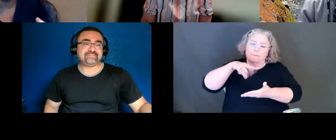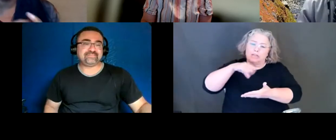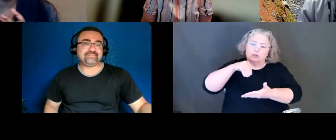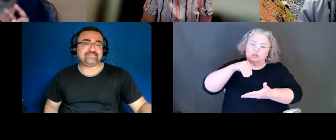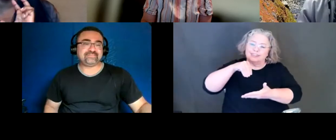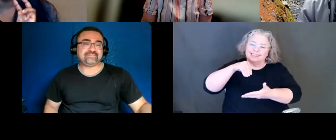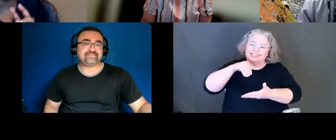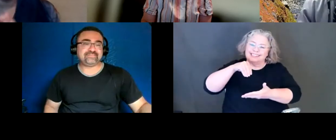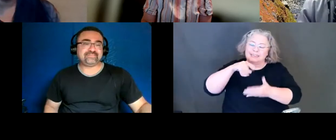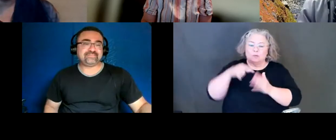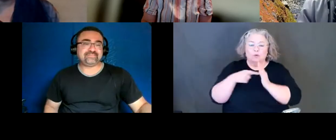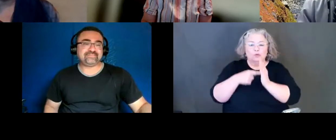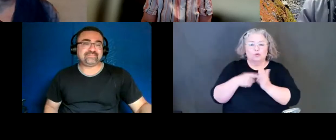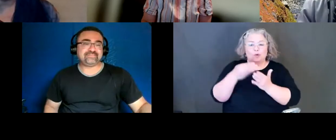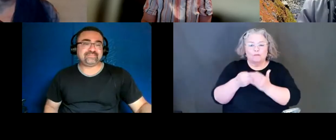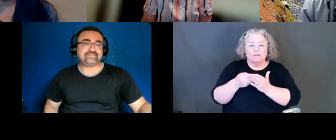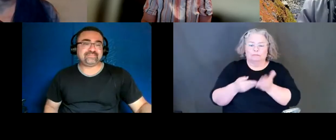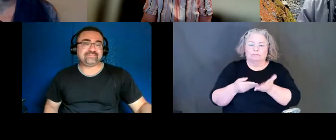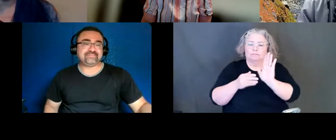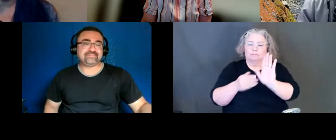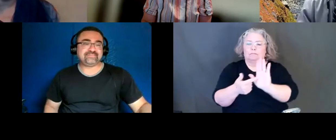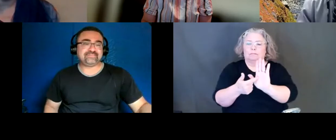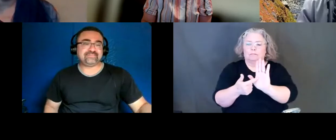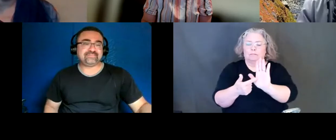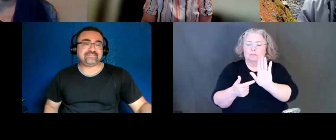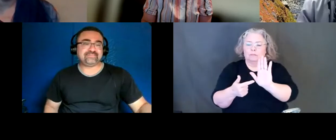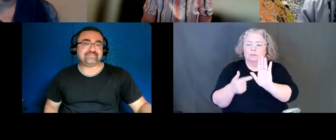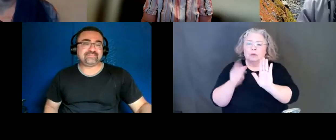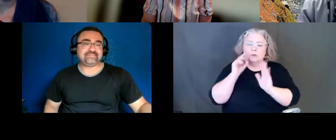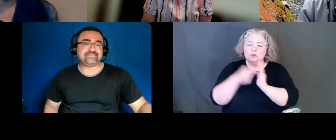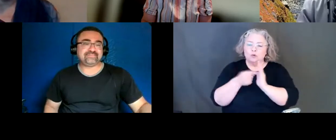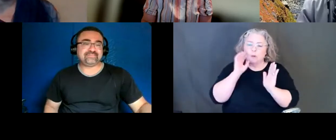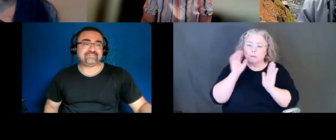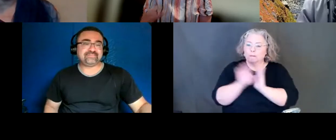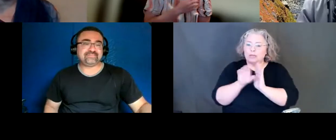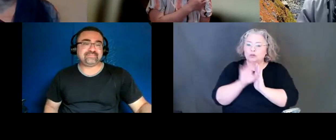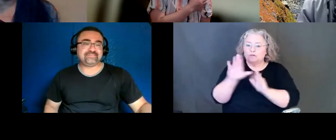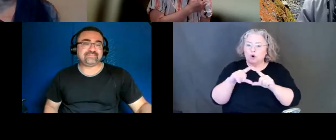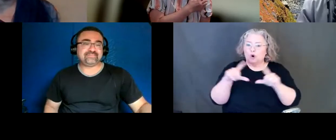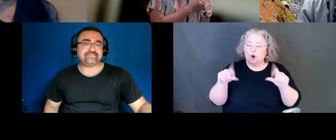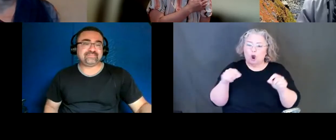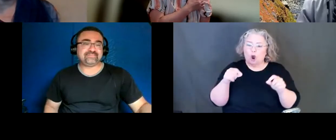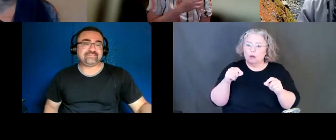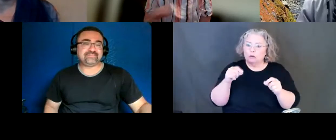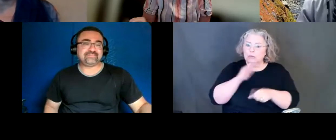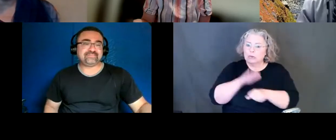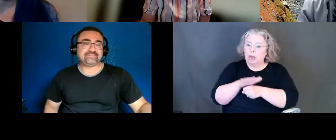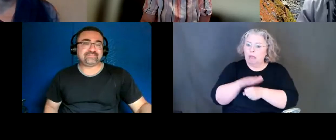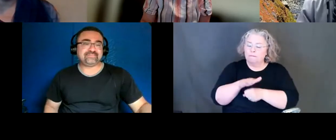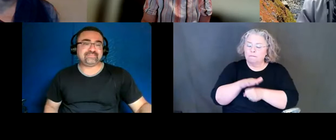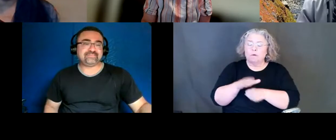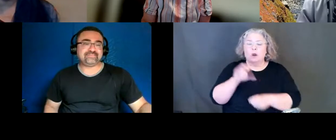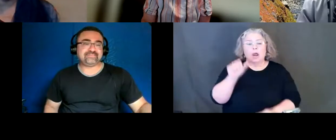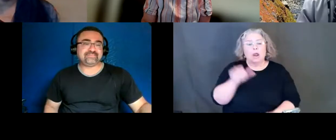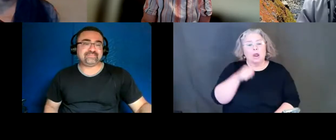have to show your verification, showing a photo of the card is sufficient. Another way is to go to